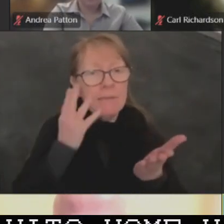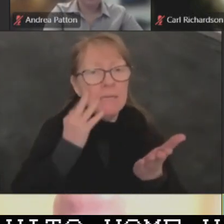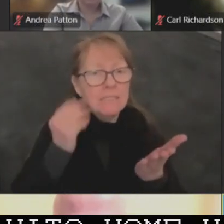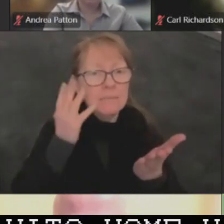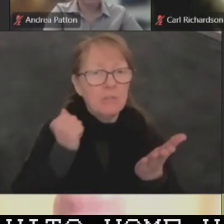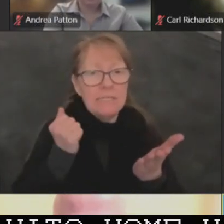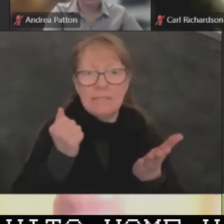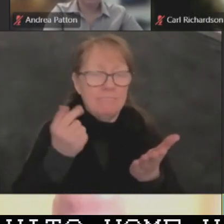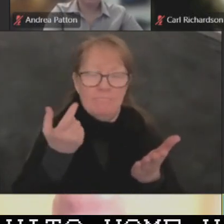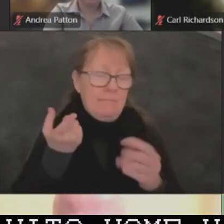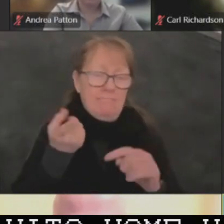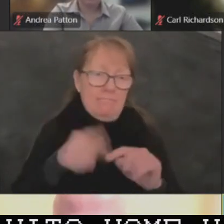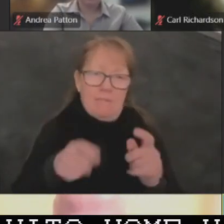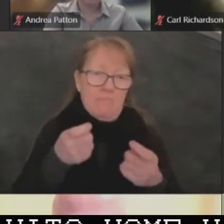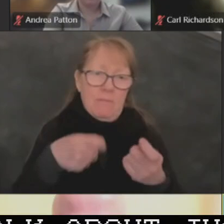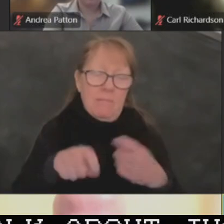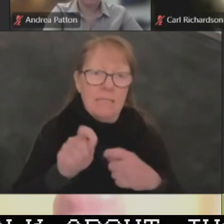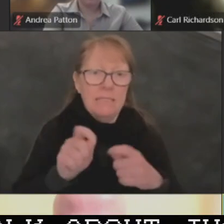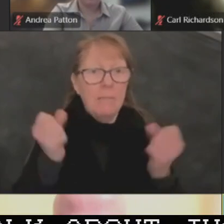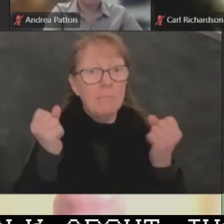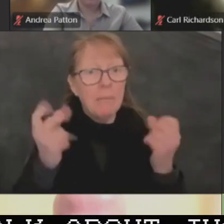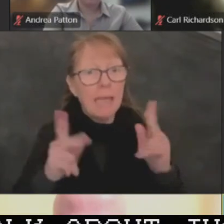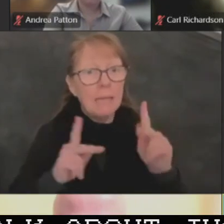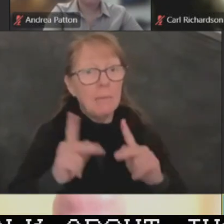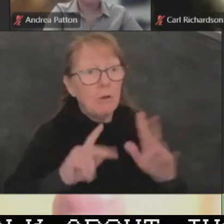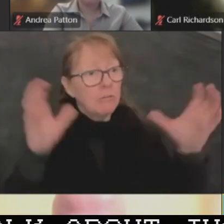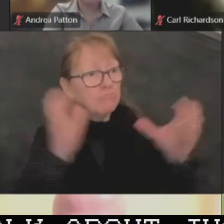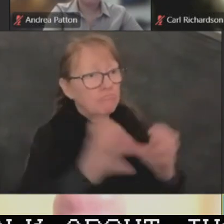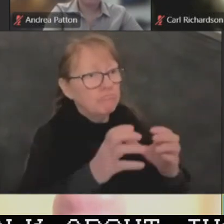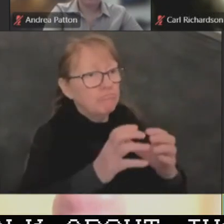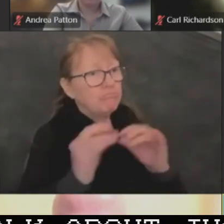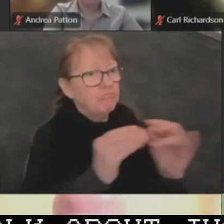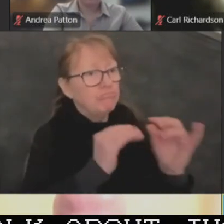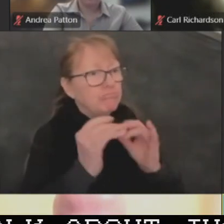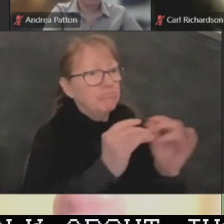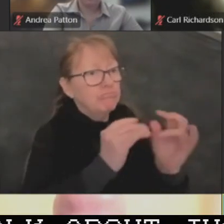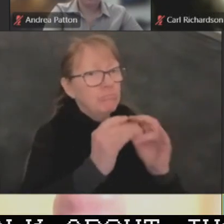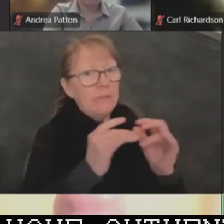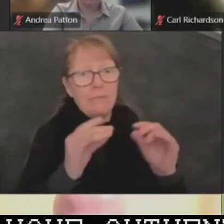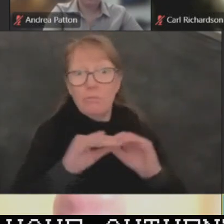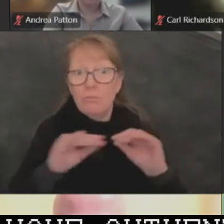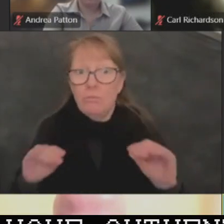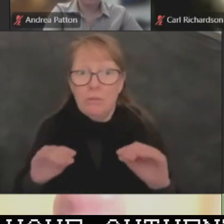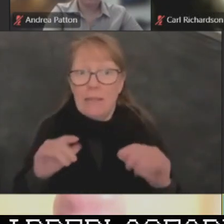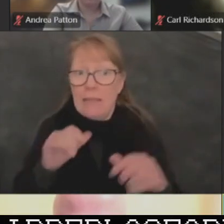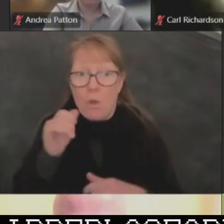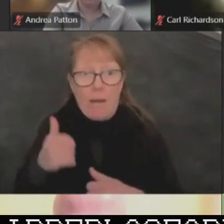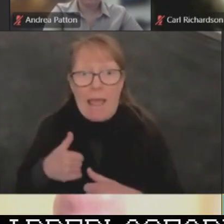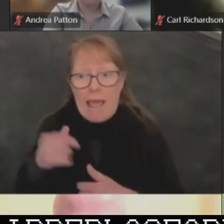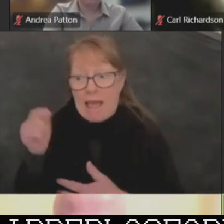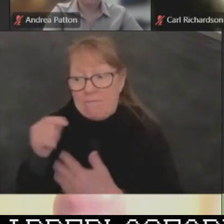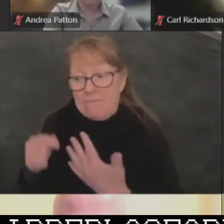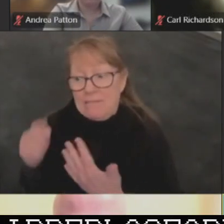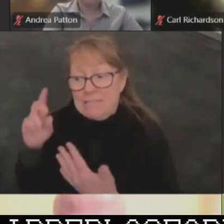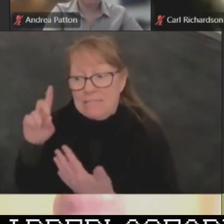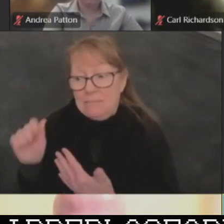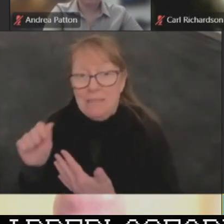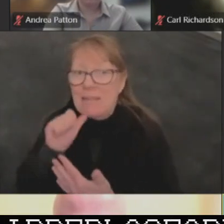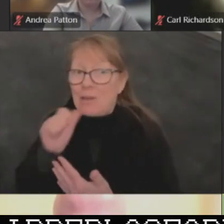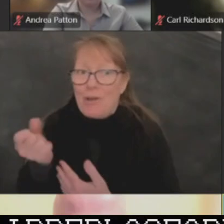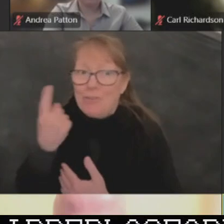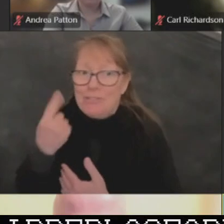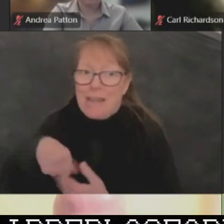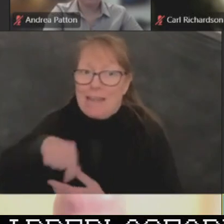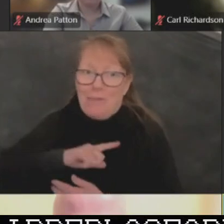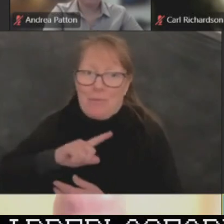irreplaceable. A bunch of people can sit around in a room, but if they don't have certain disabilities, they never understand them the way we do. So I really appreciate those